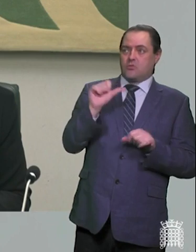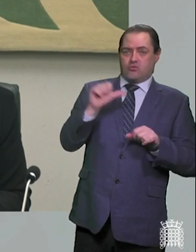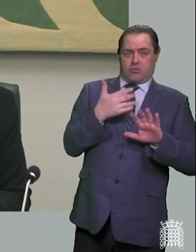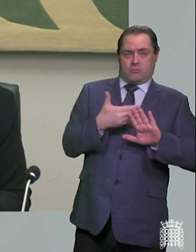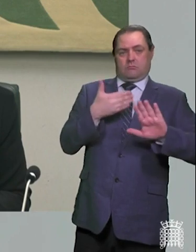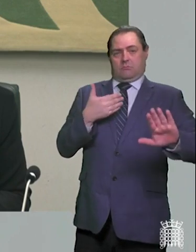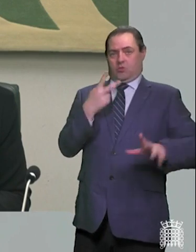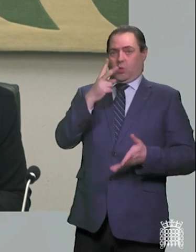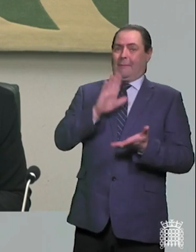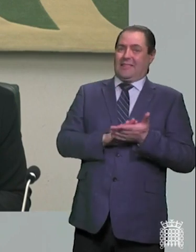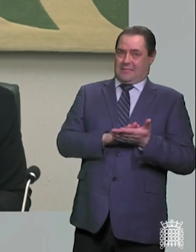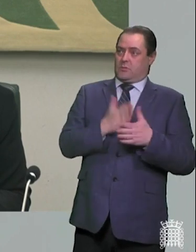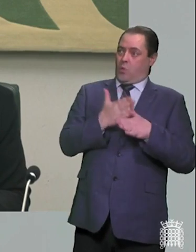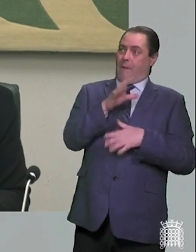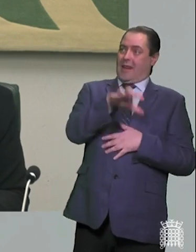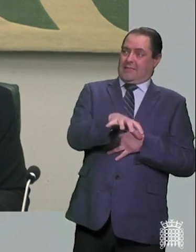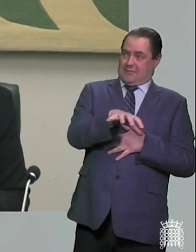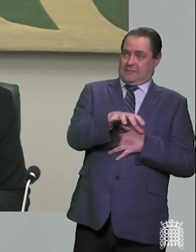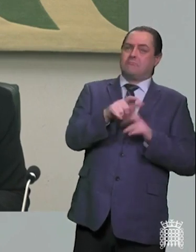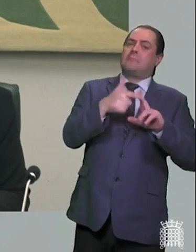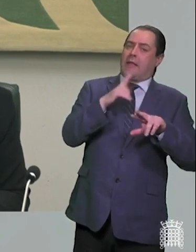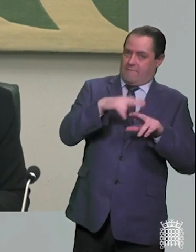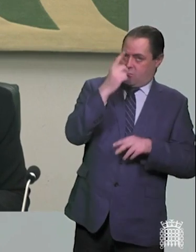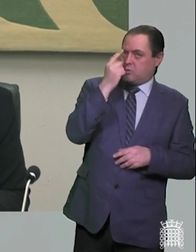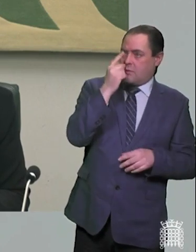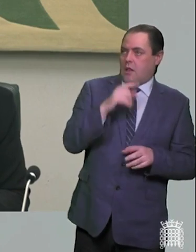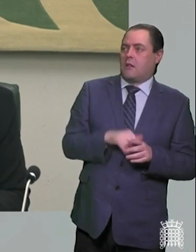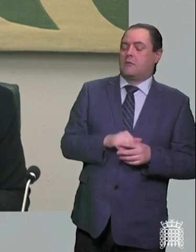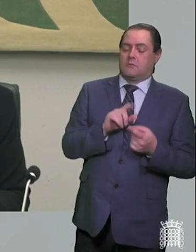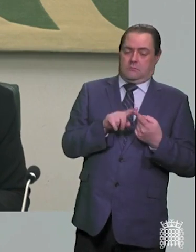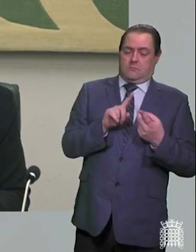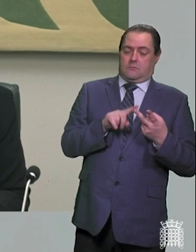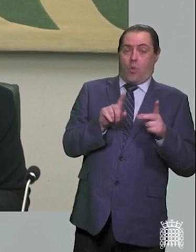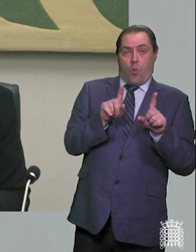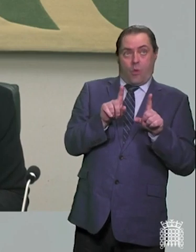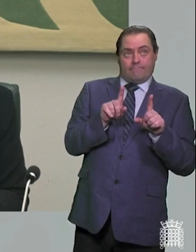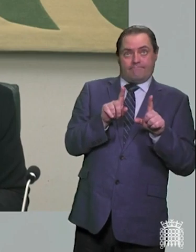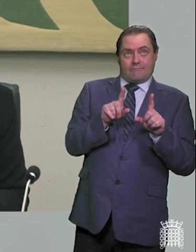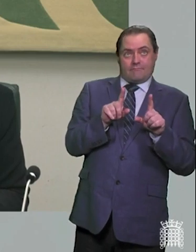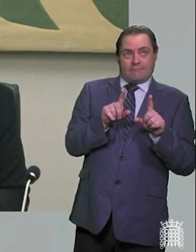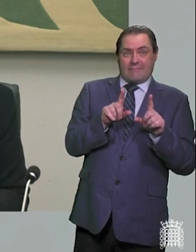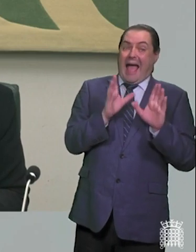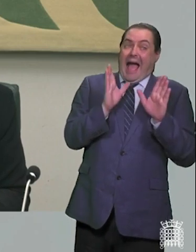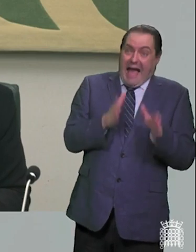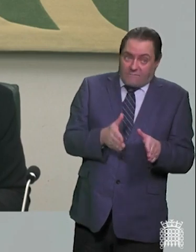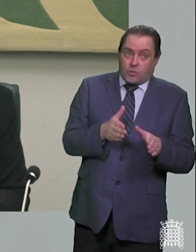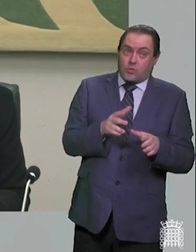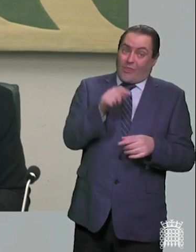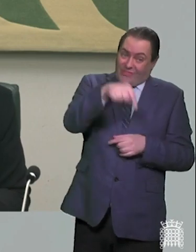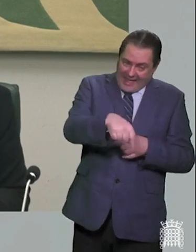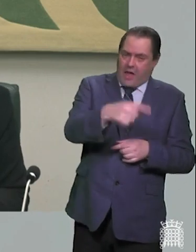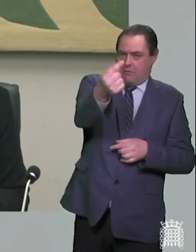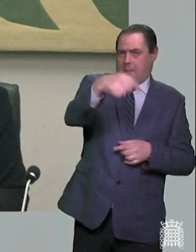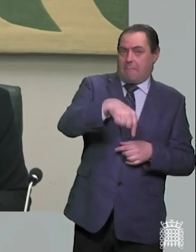2 metres in the workplace wherever possible, and that only absolutely necessary participants should